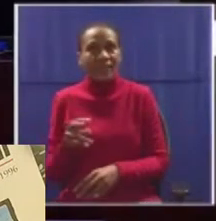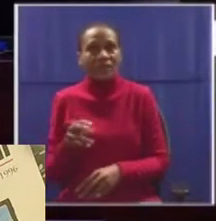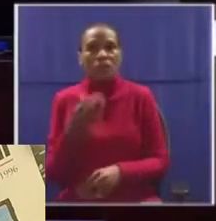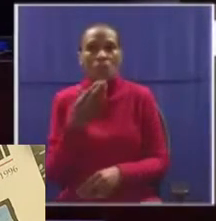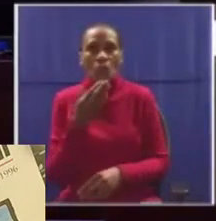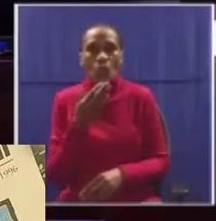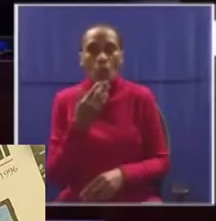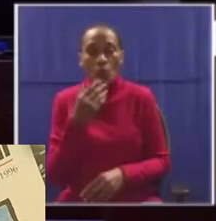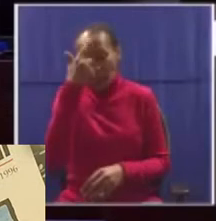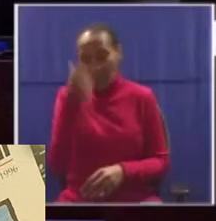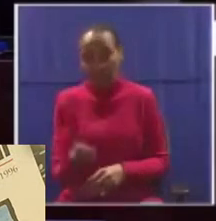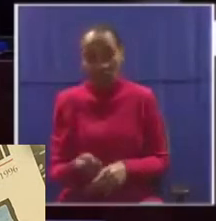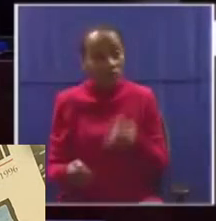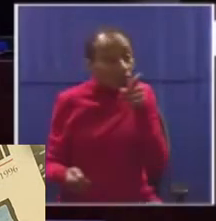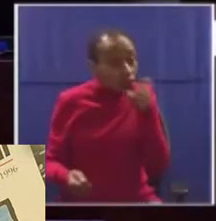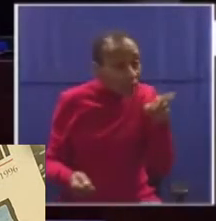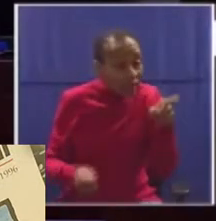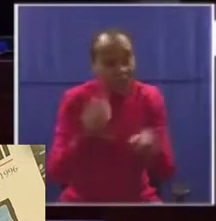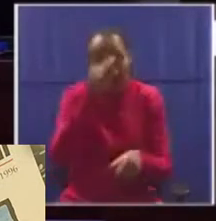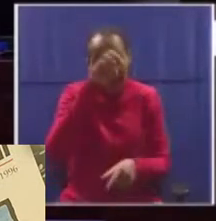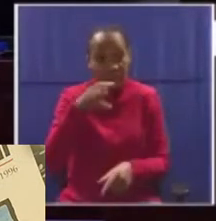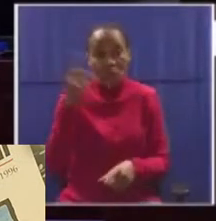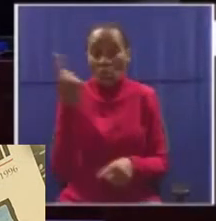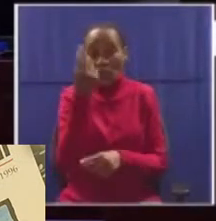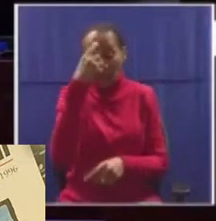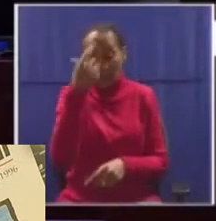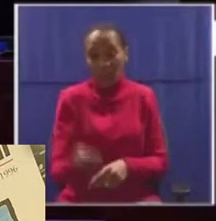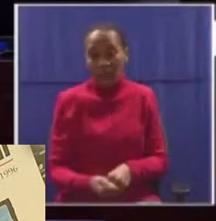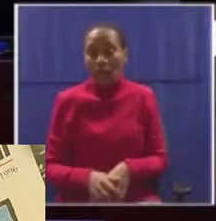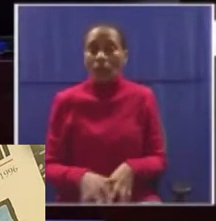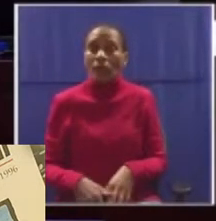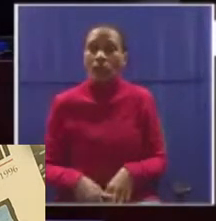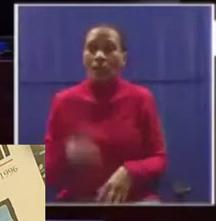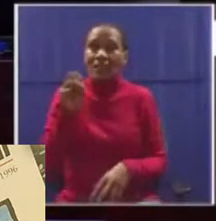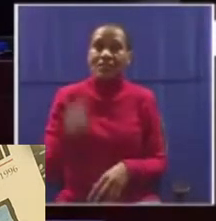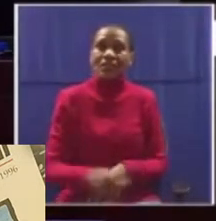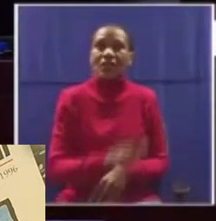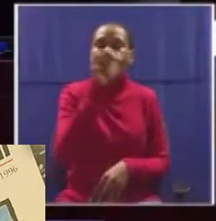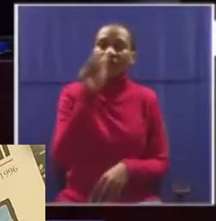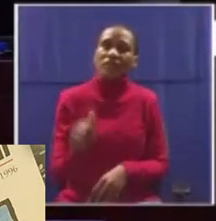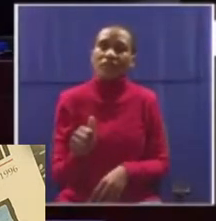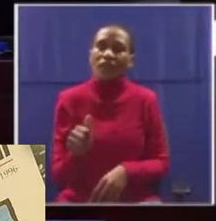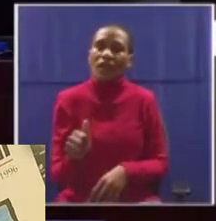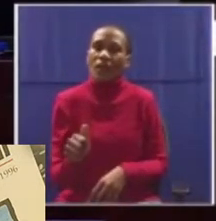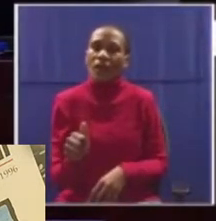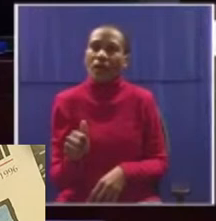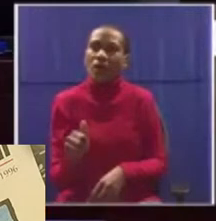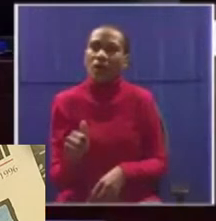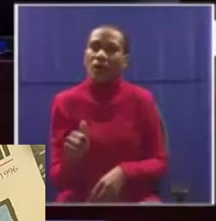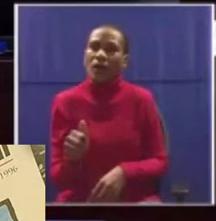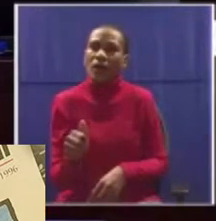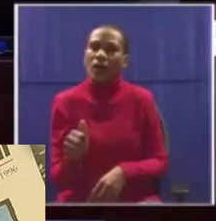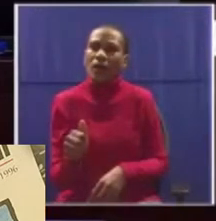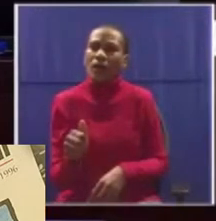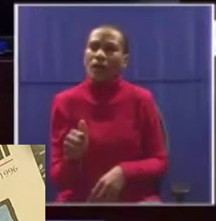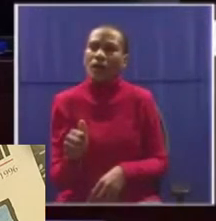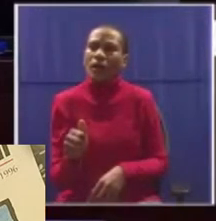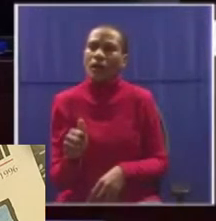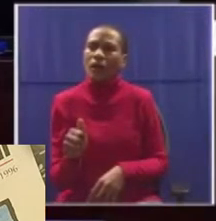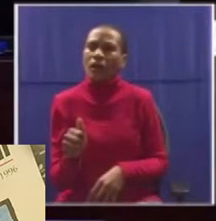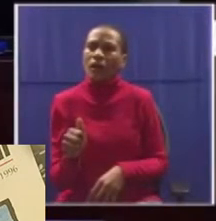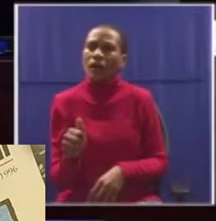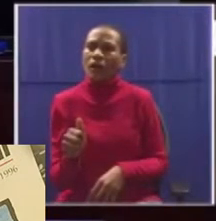yourselves believes you South Africa was founded on the supremacy supremacy of the Constitution